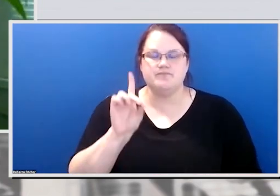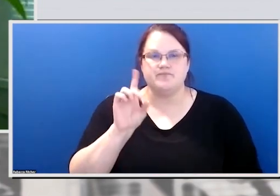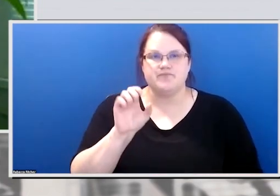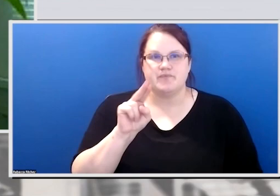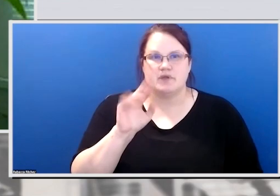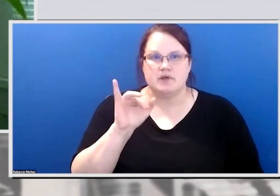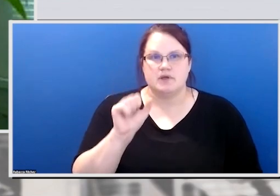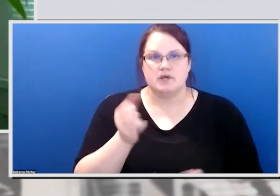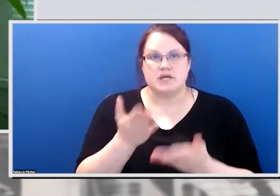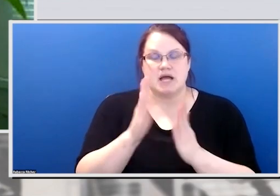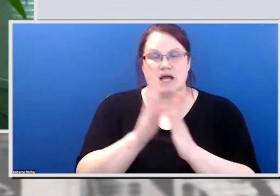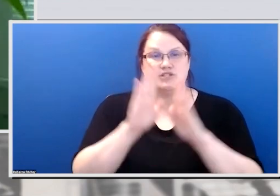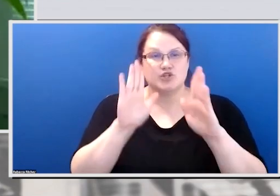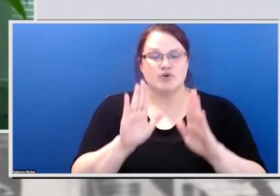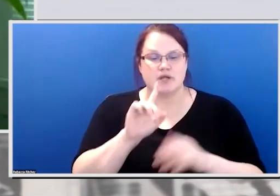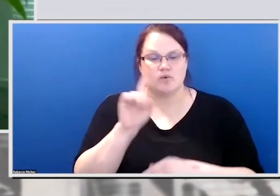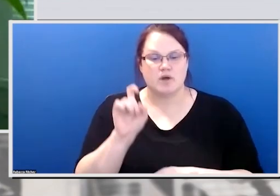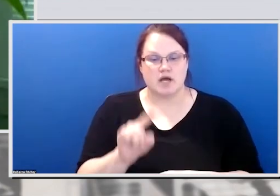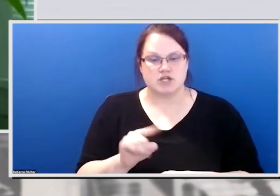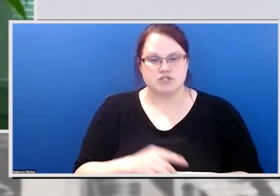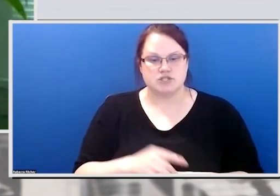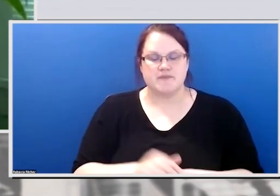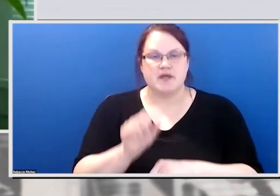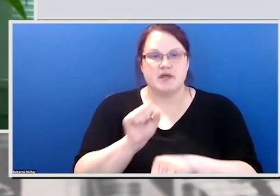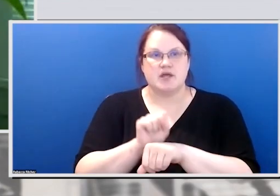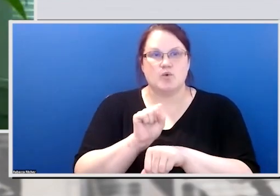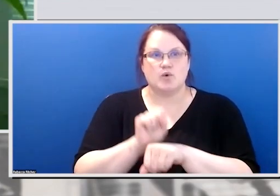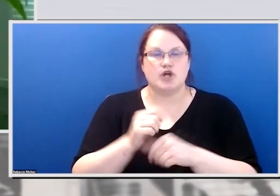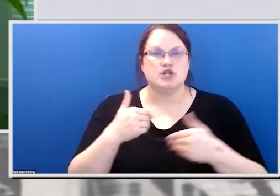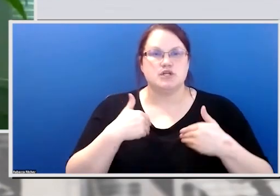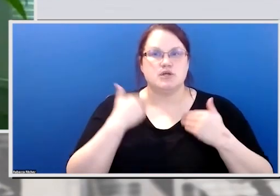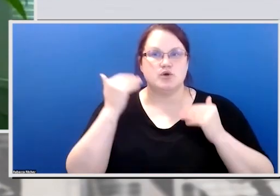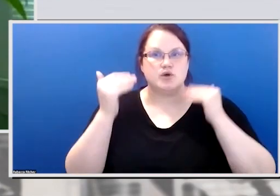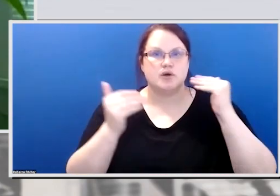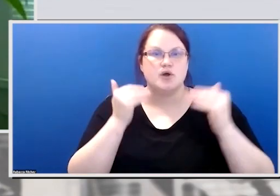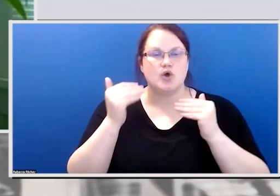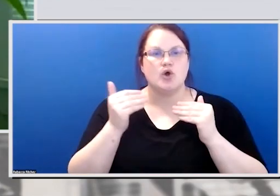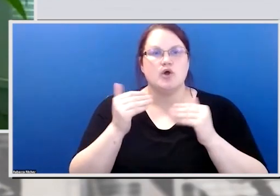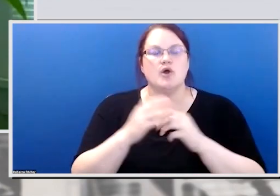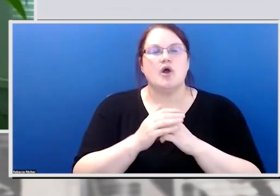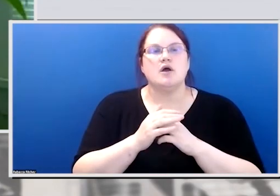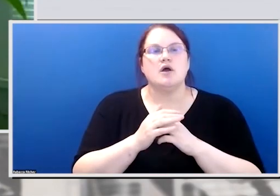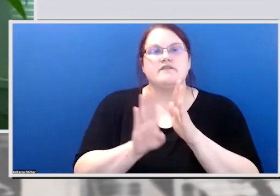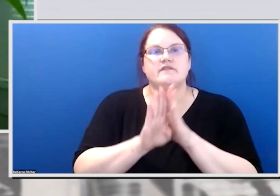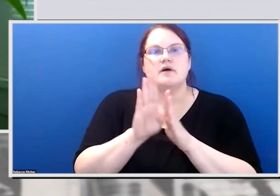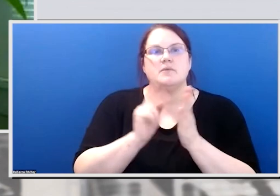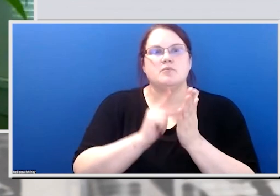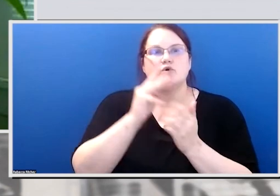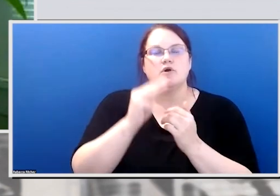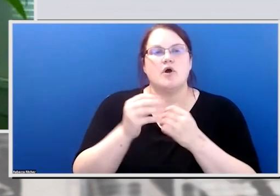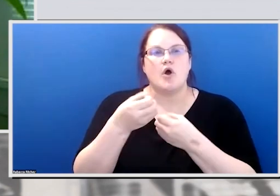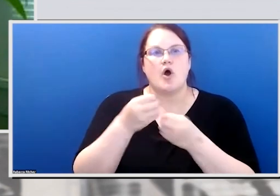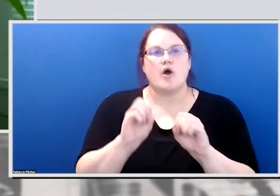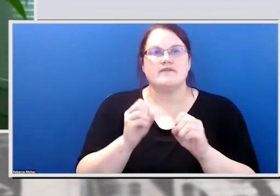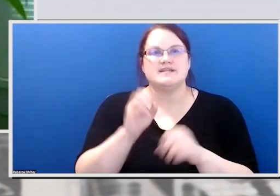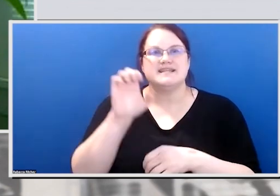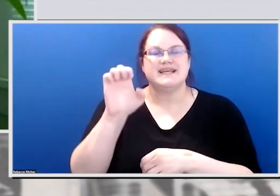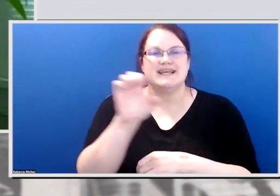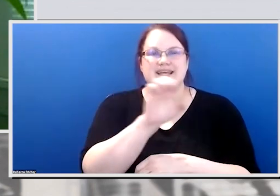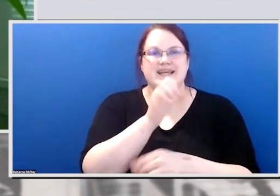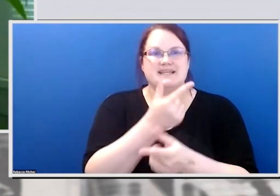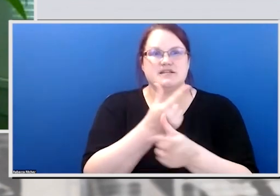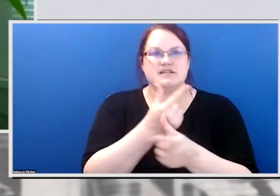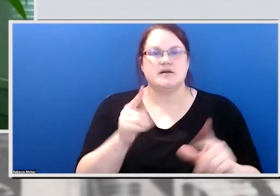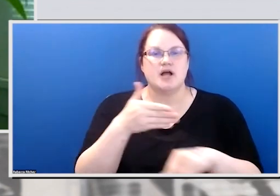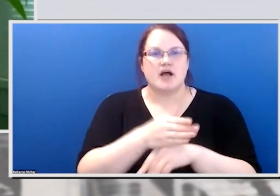question. So Dennis works on Youth and Mentor Workforce Development Program. They said our office is located in East Liberty. After 12 years of